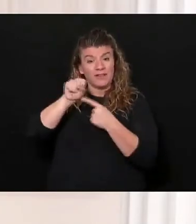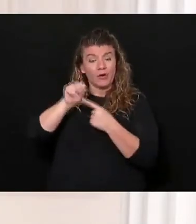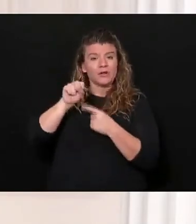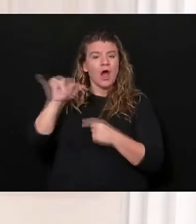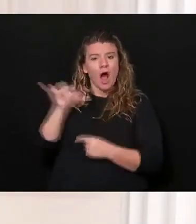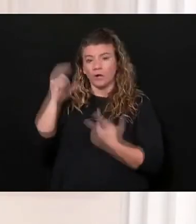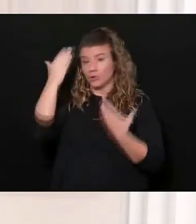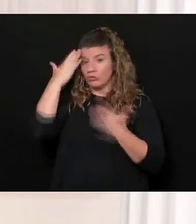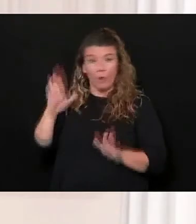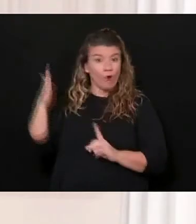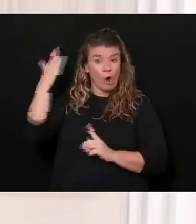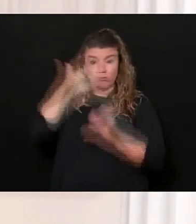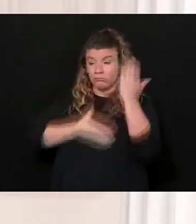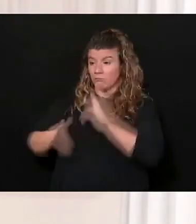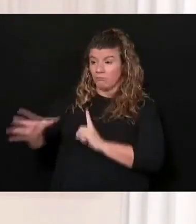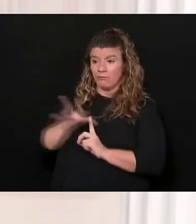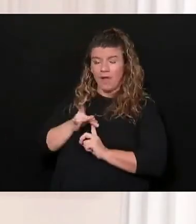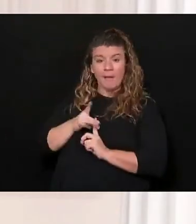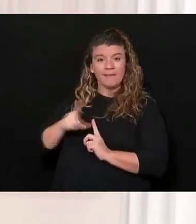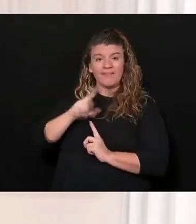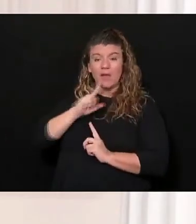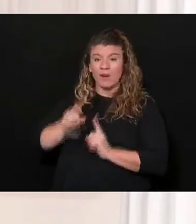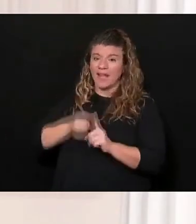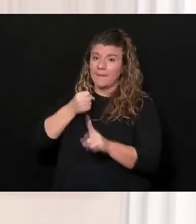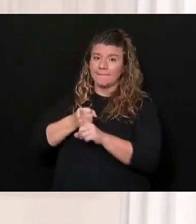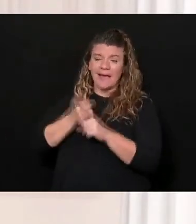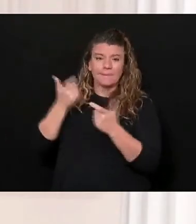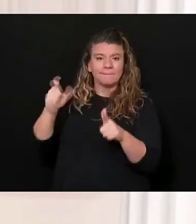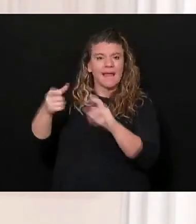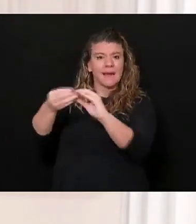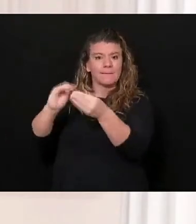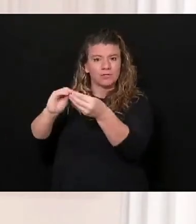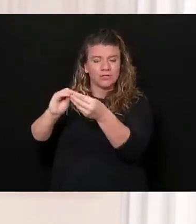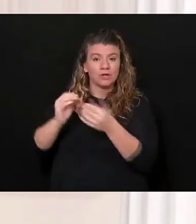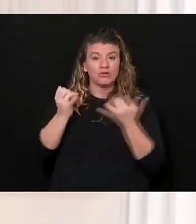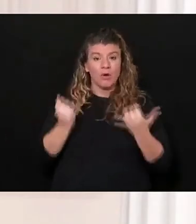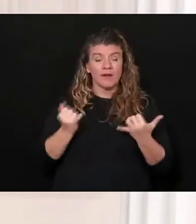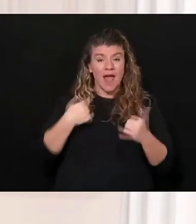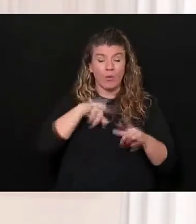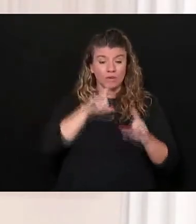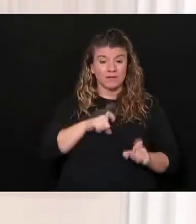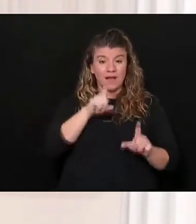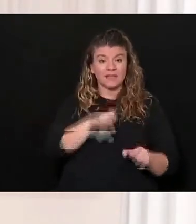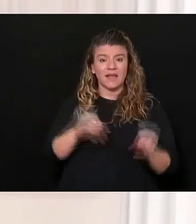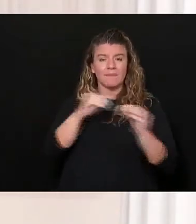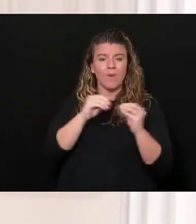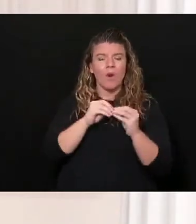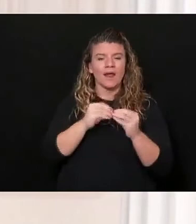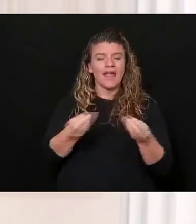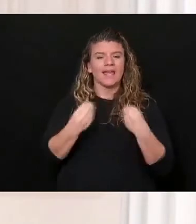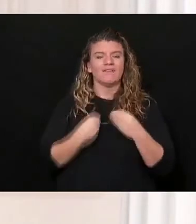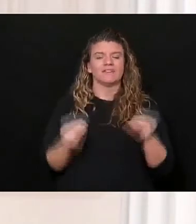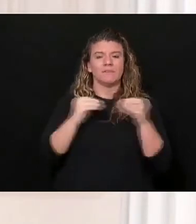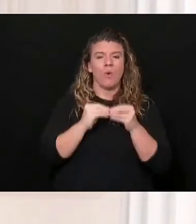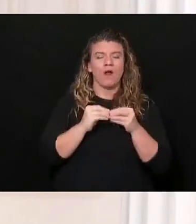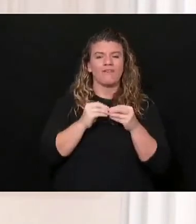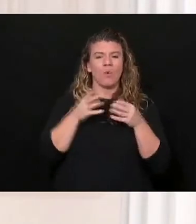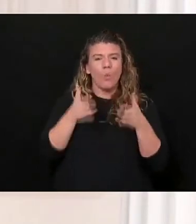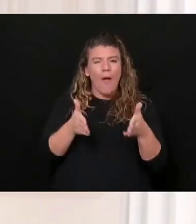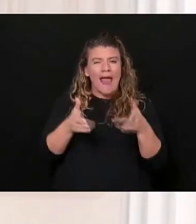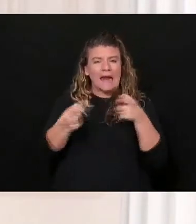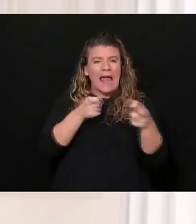this subset, which can really start to get a better handle and reduce the spread of COVID-19 in West